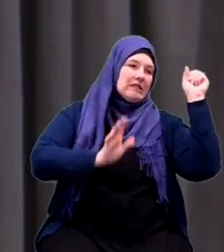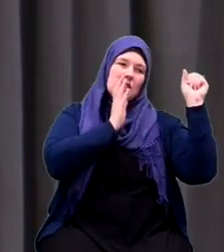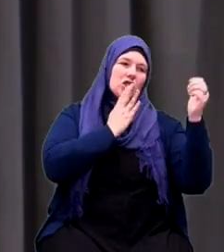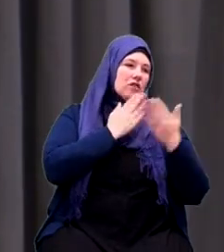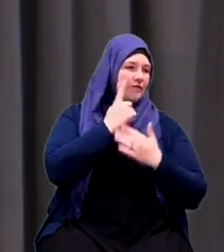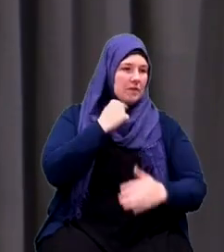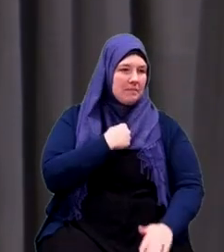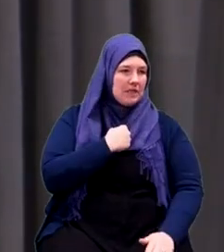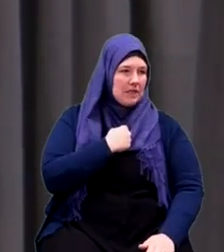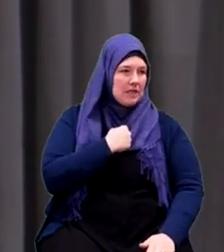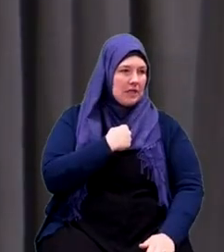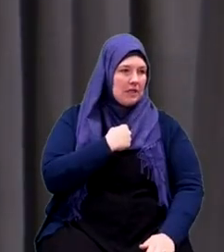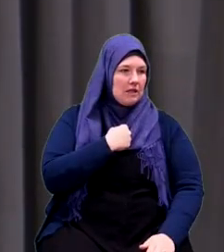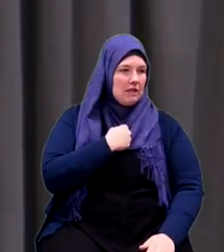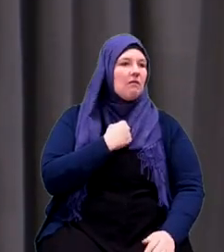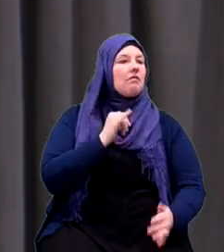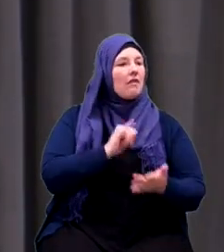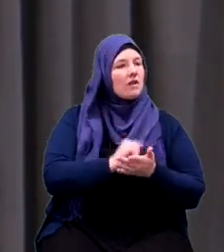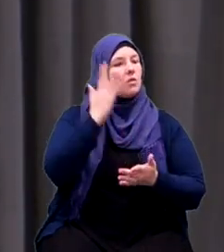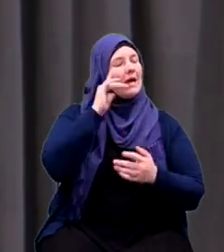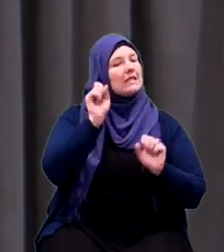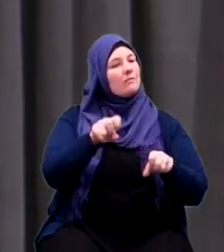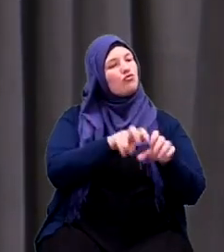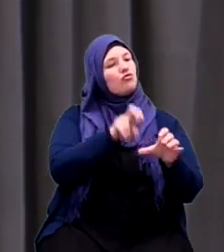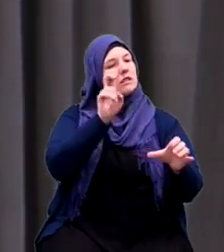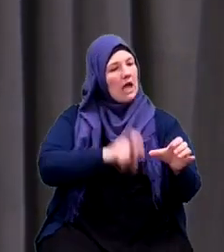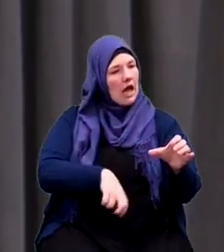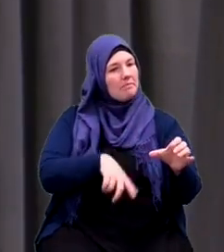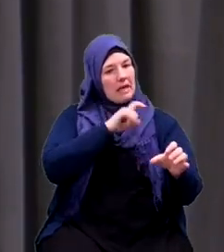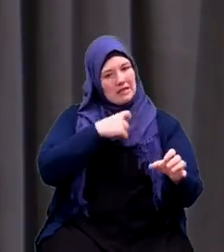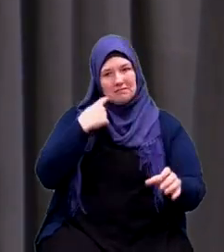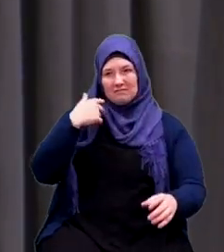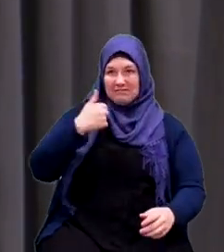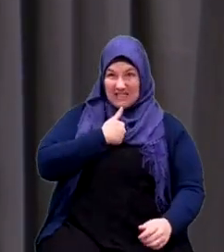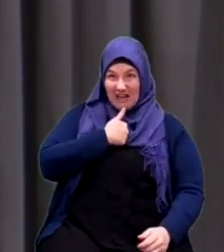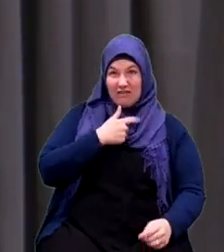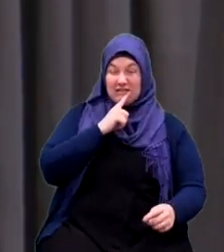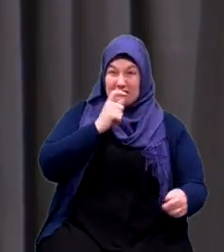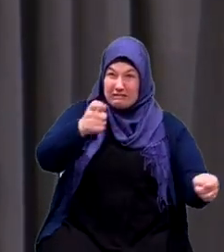That's why he was able to resign, and he's happy with it.